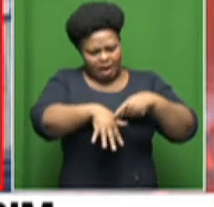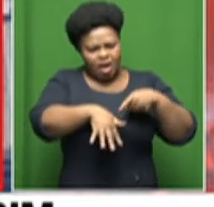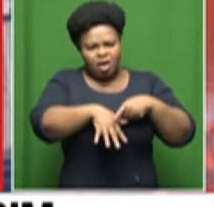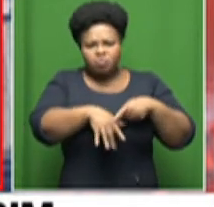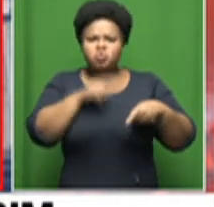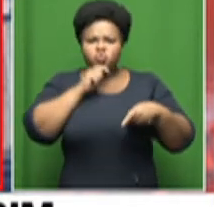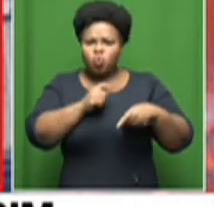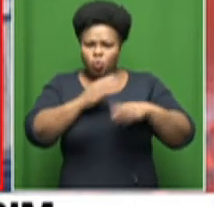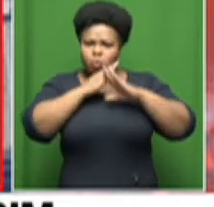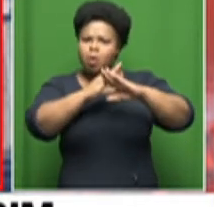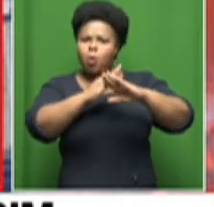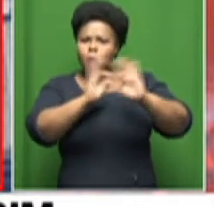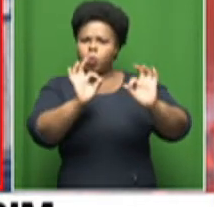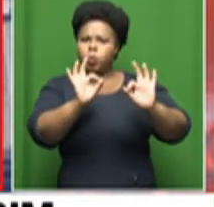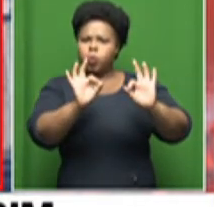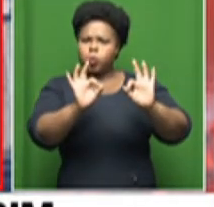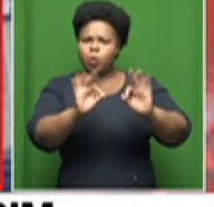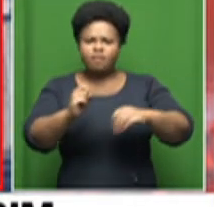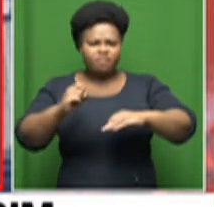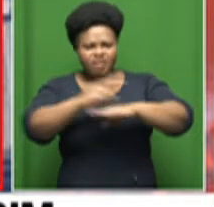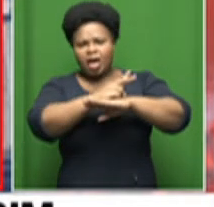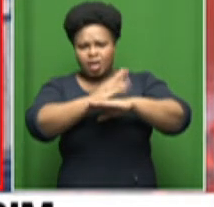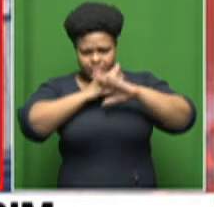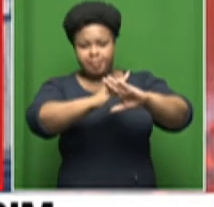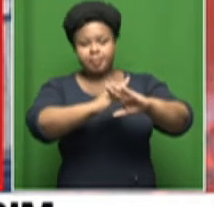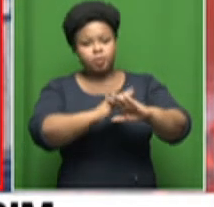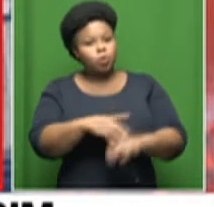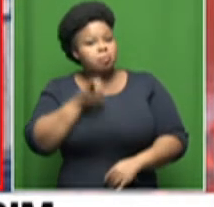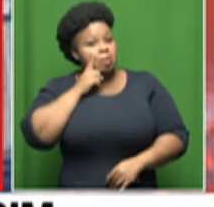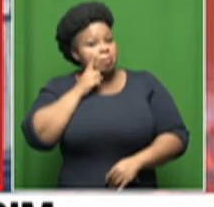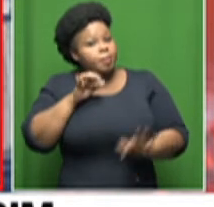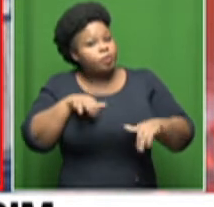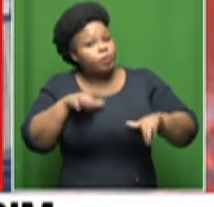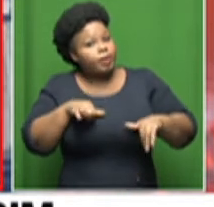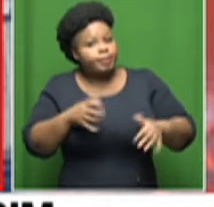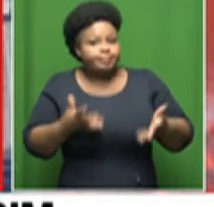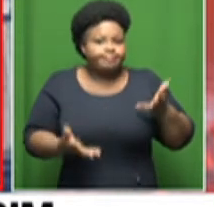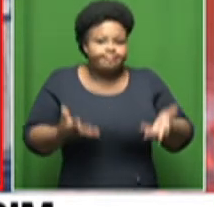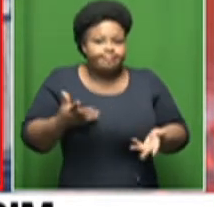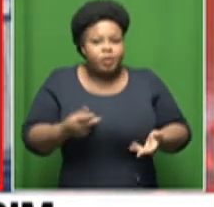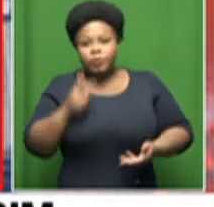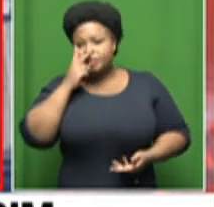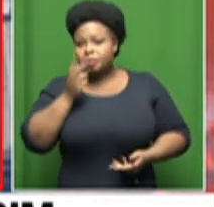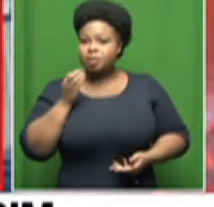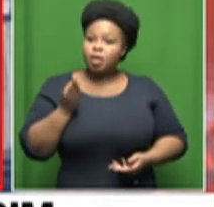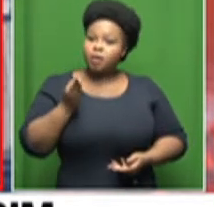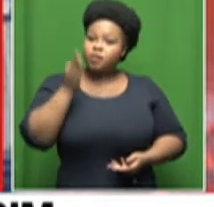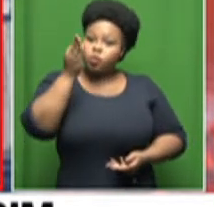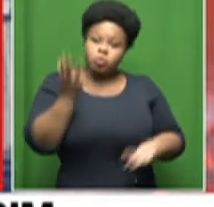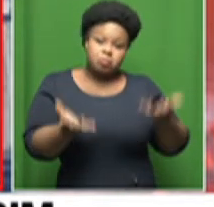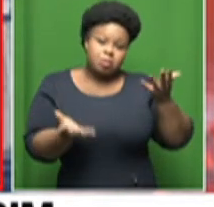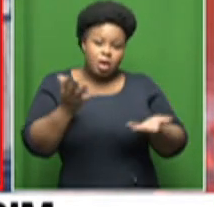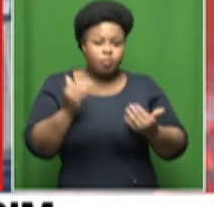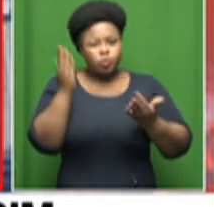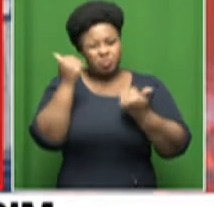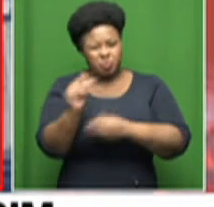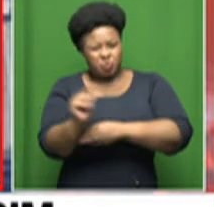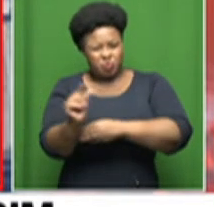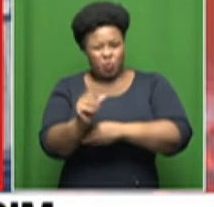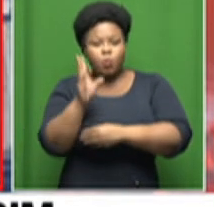against the existing variant. And so we need to wait, and at some point we will see in the near future, and we expect this pretty